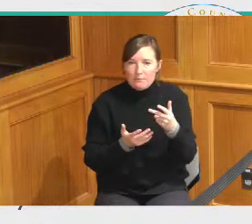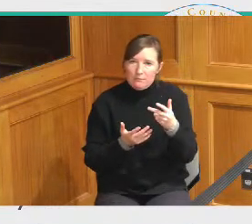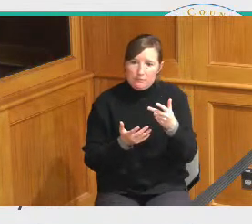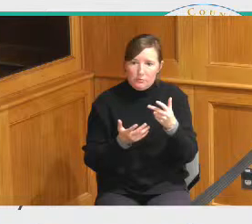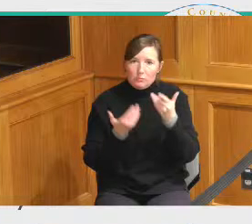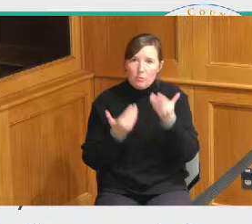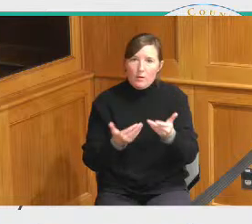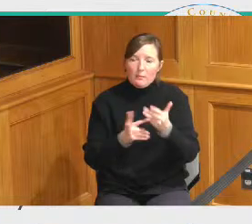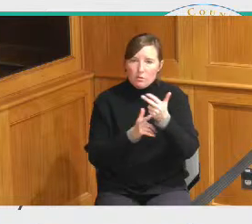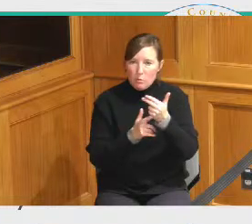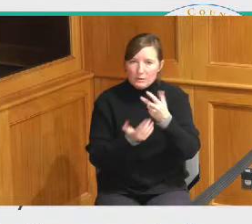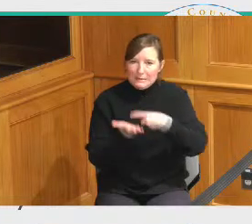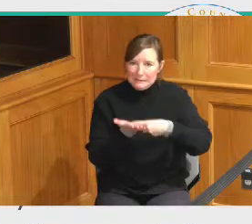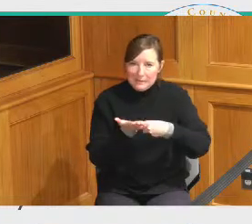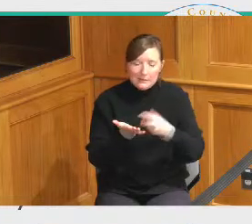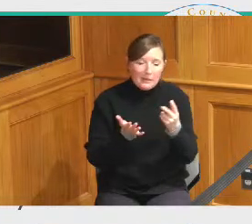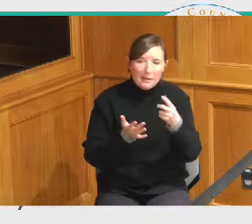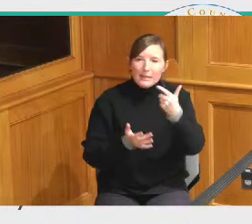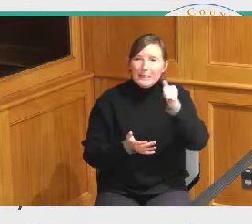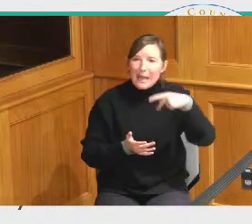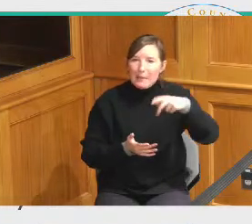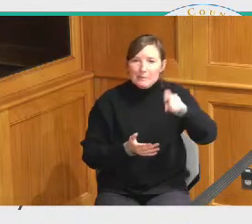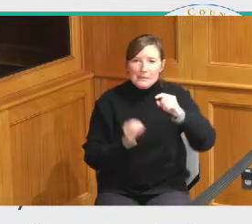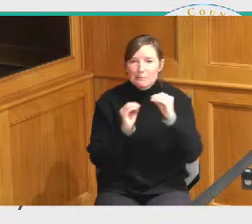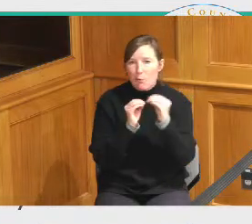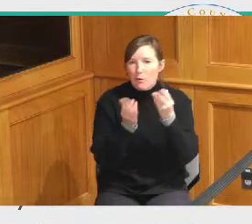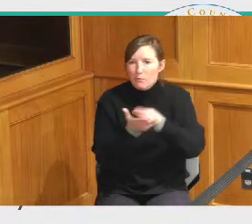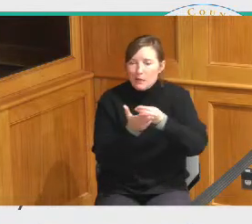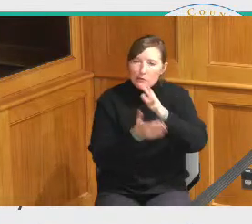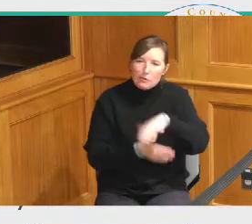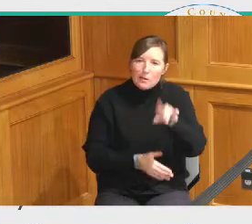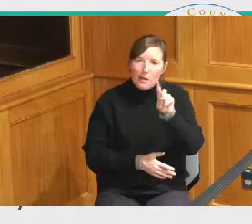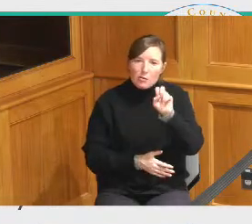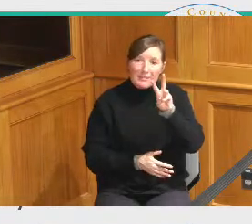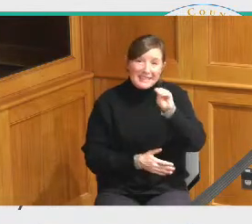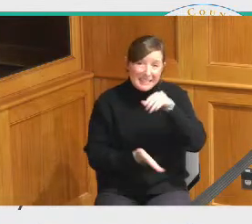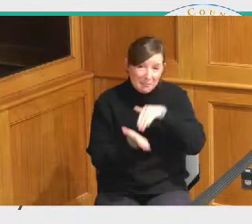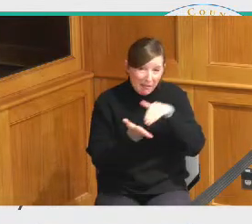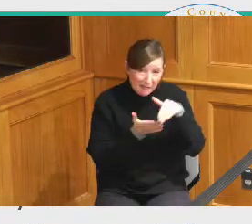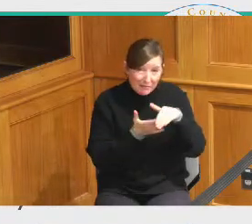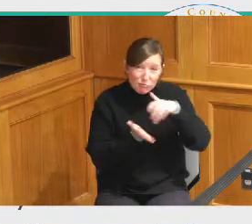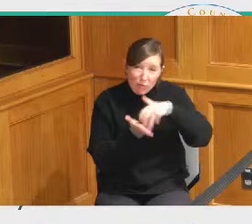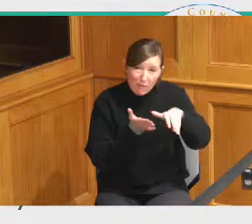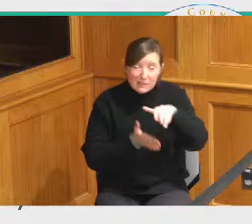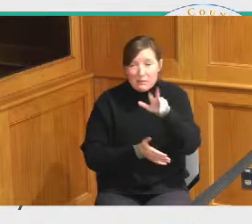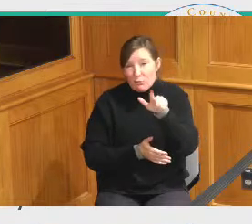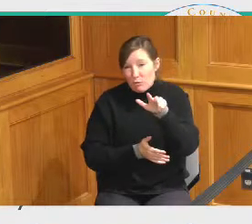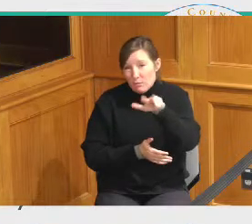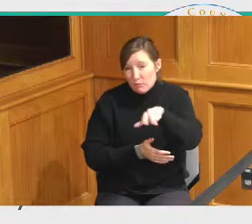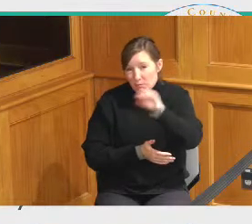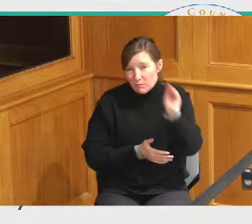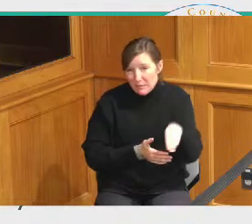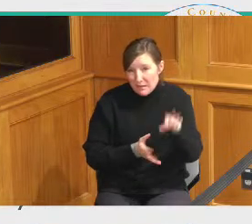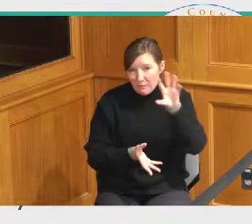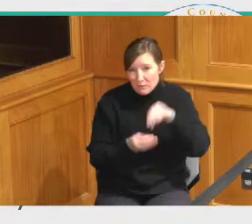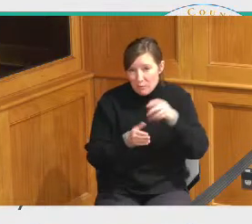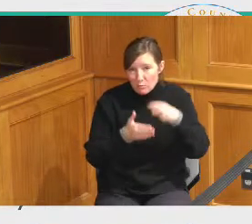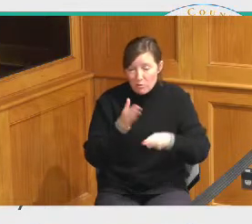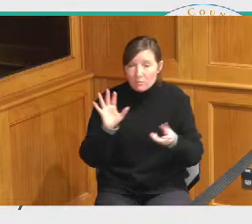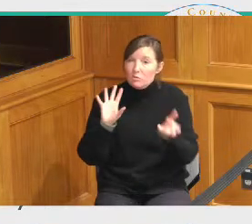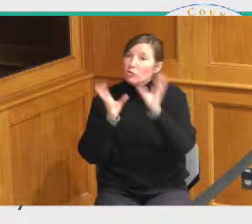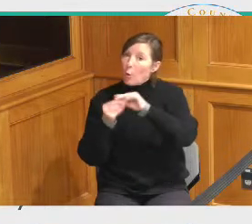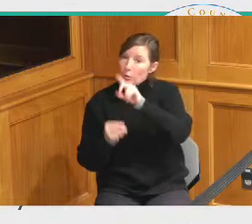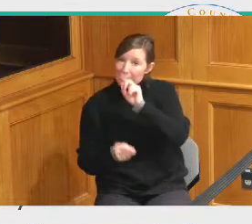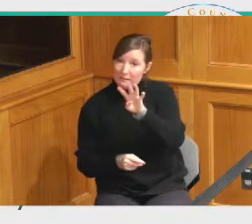as approximately $160 million, or roughly 33% of the total cost, which are estimated at $480